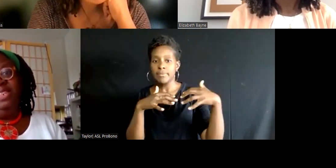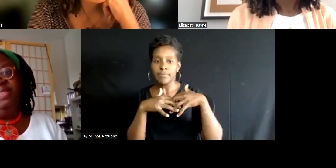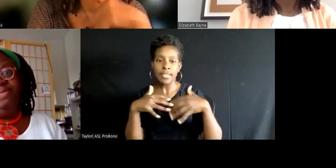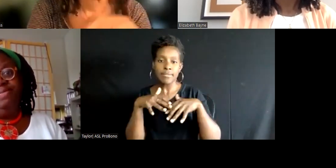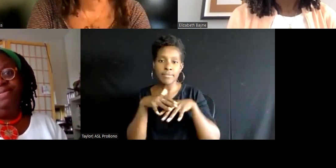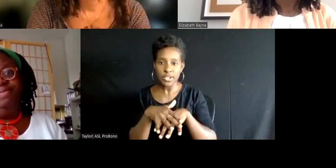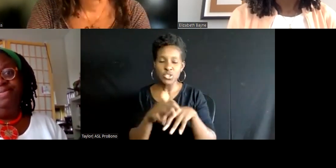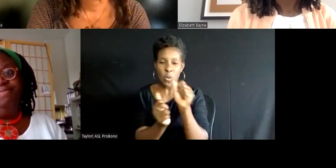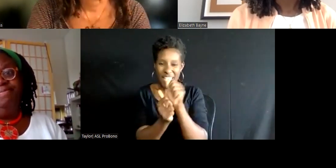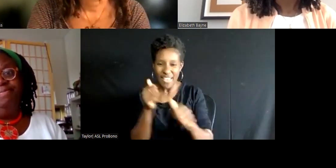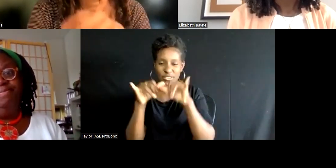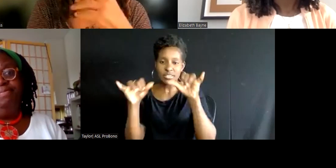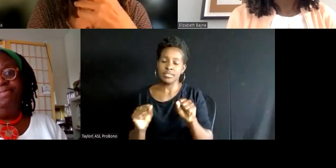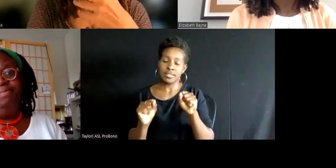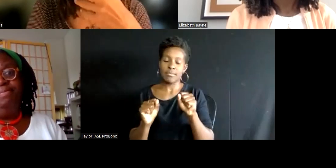the United States.